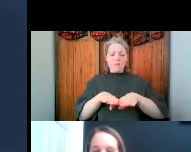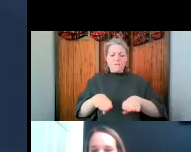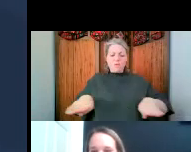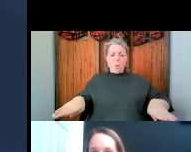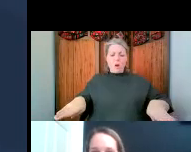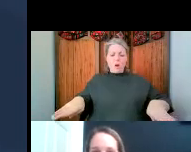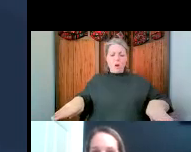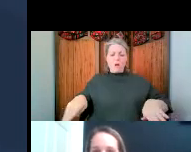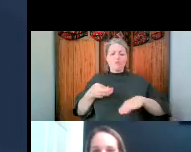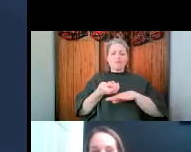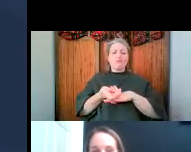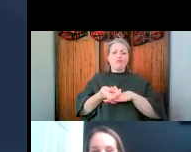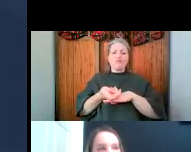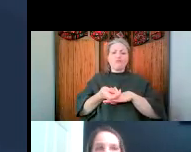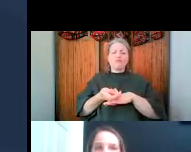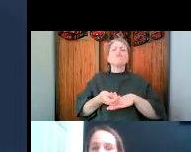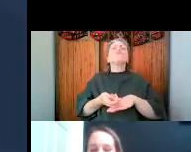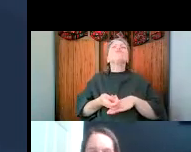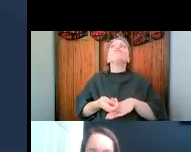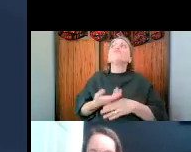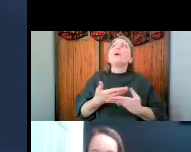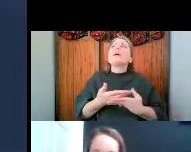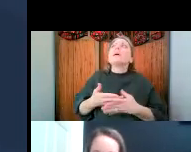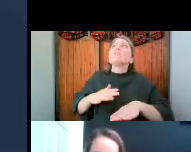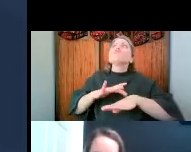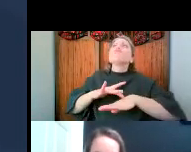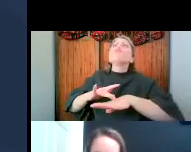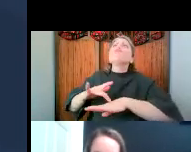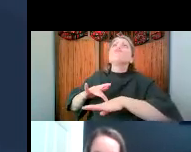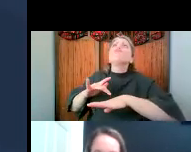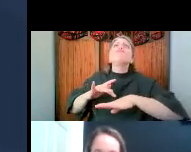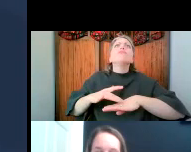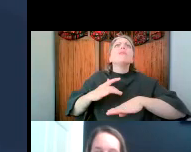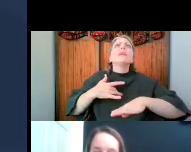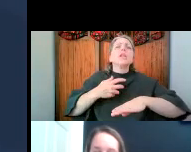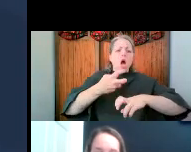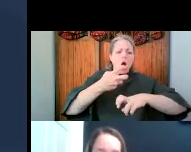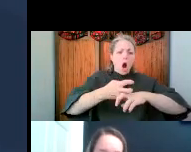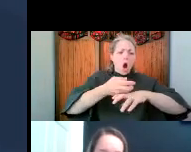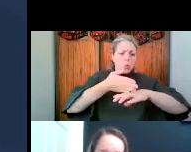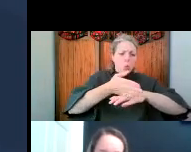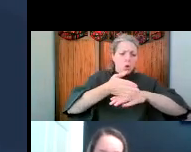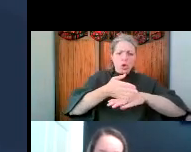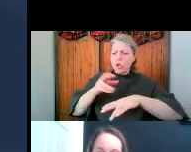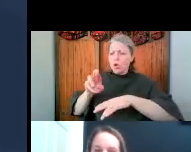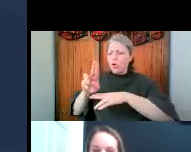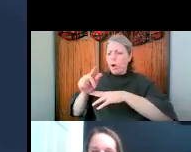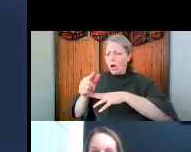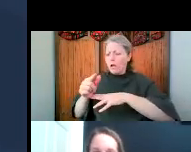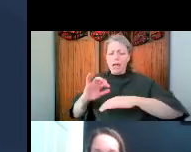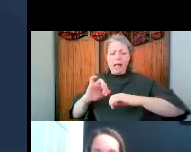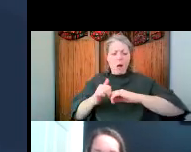feel the different textures of the hardwood or the rug through their tactile sense. They're learning how close they are to the ground